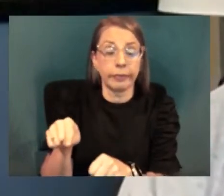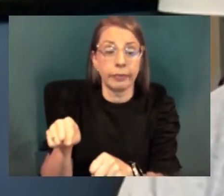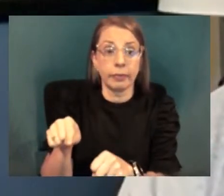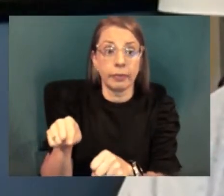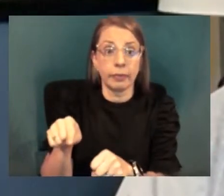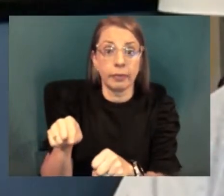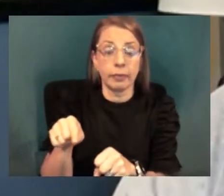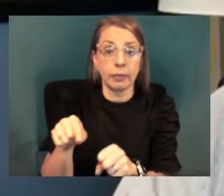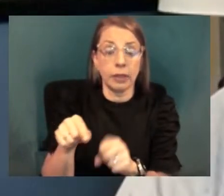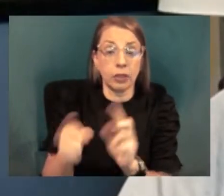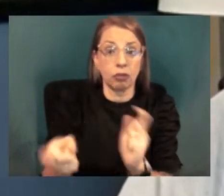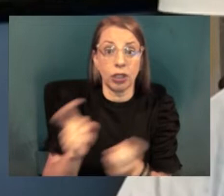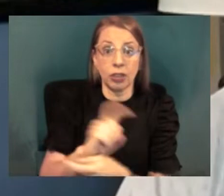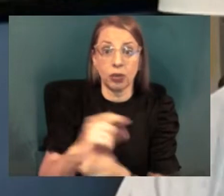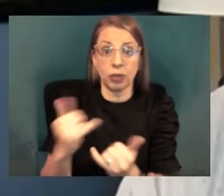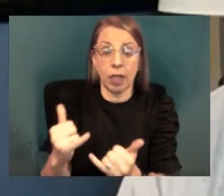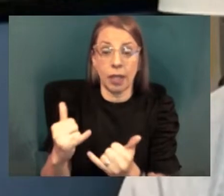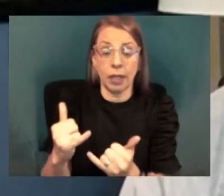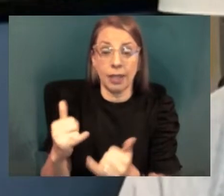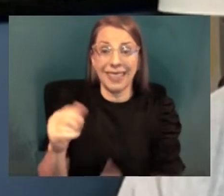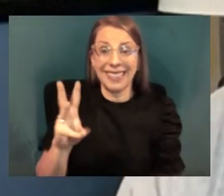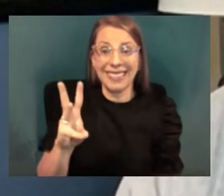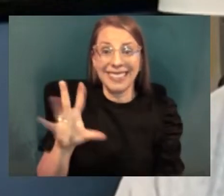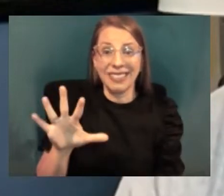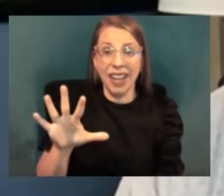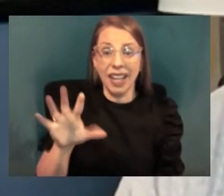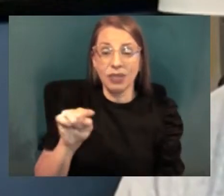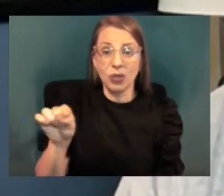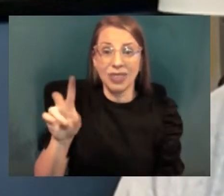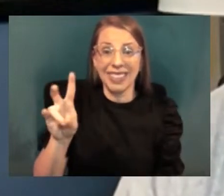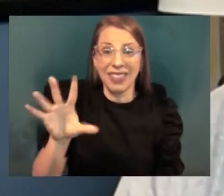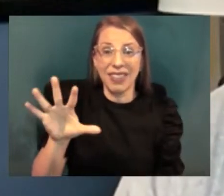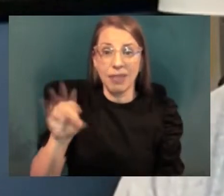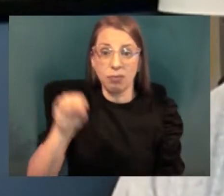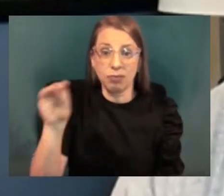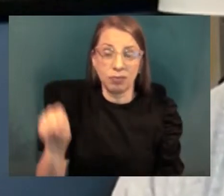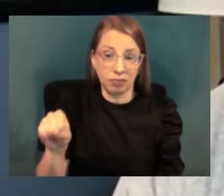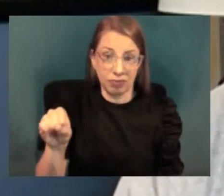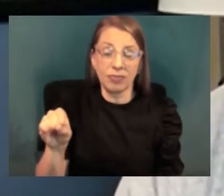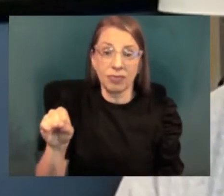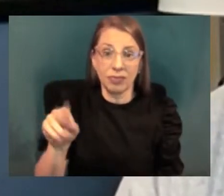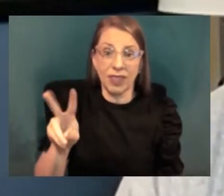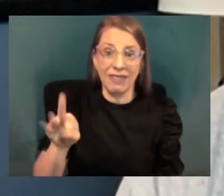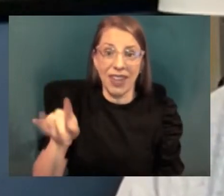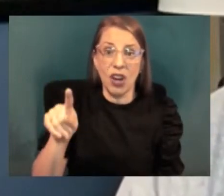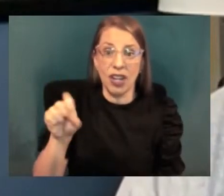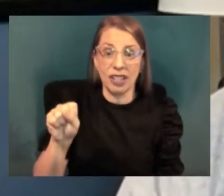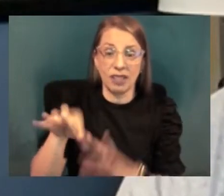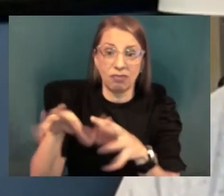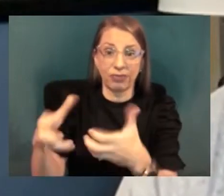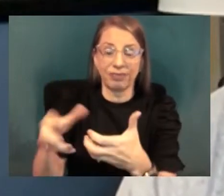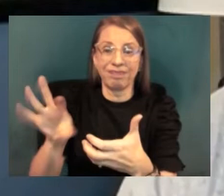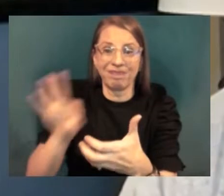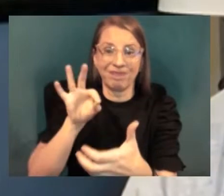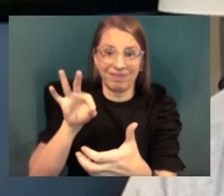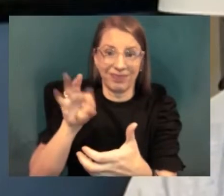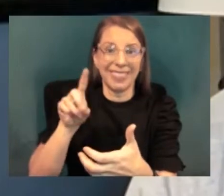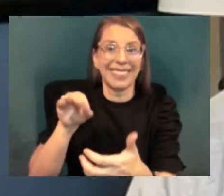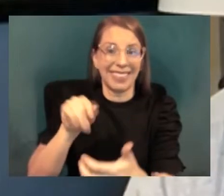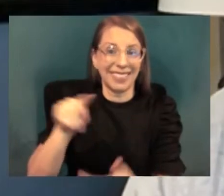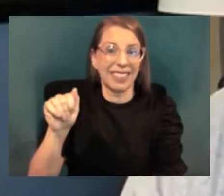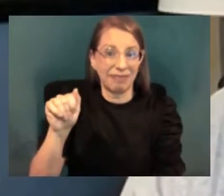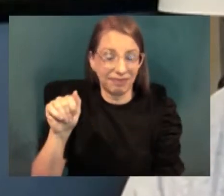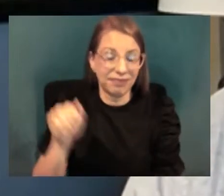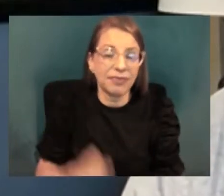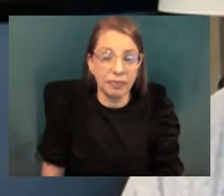to today, it is anywhere from 65 to 75% of the variants that are sequenced in Kansas and